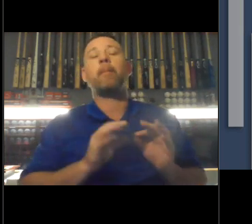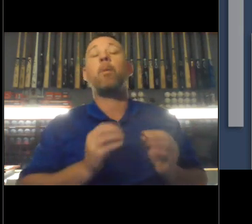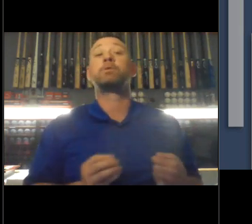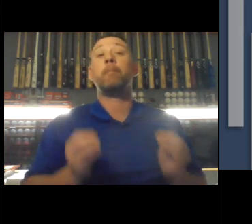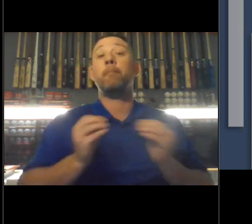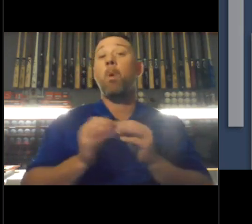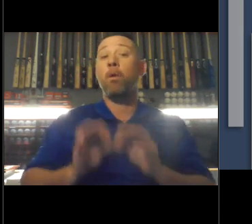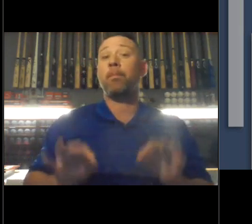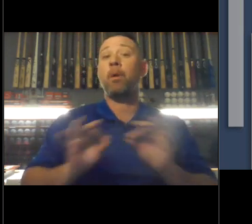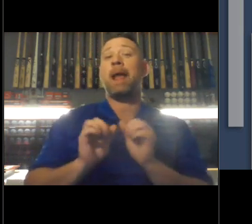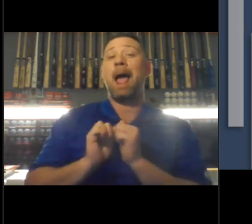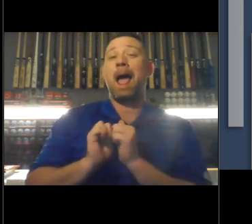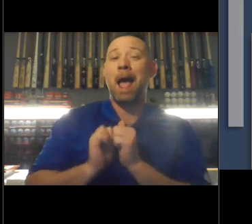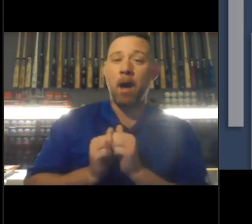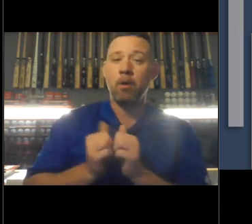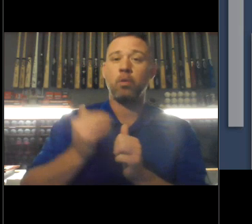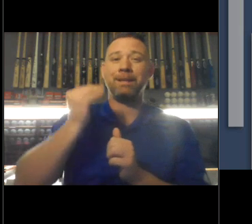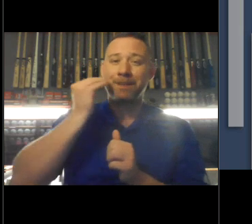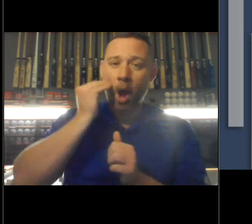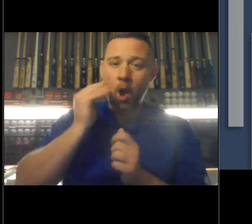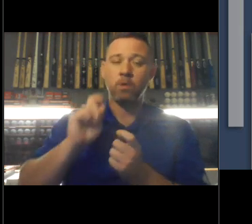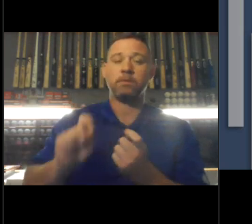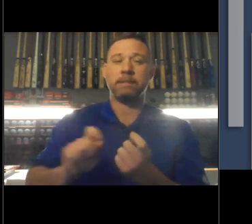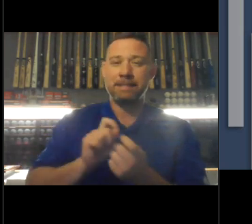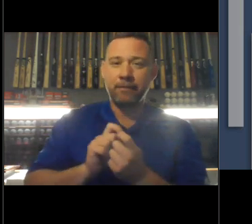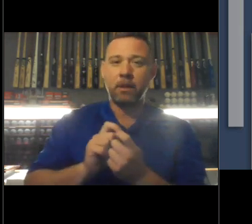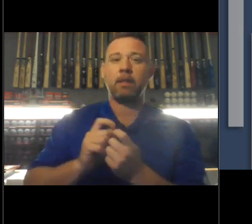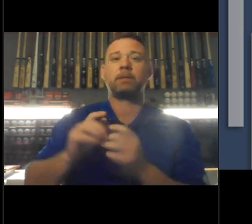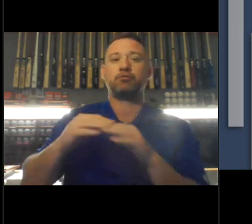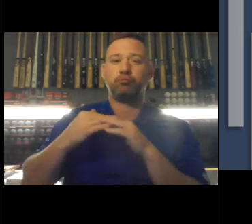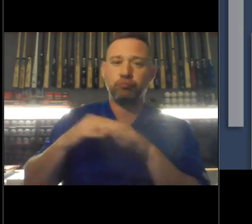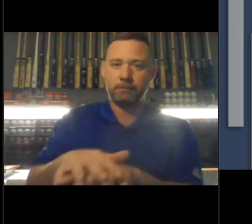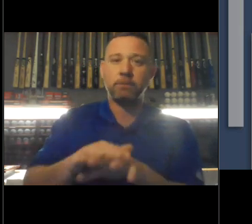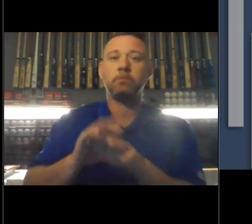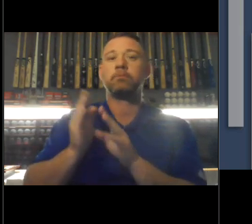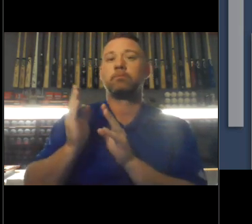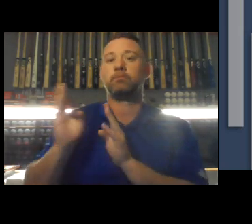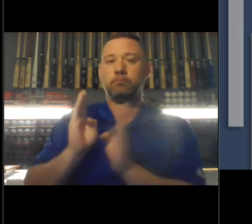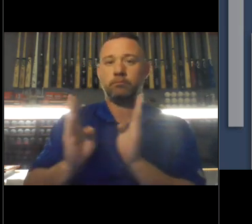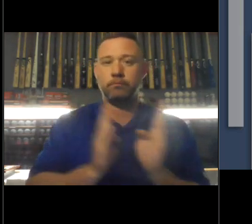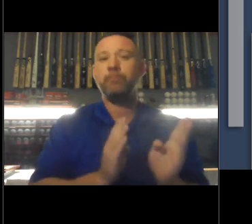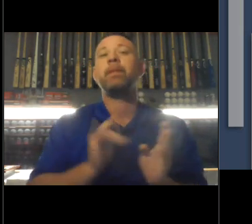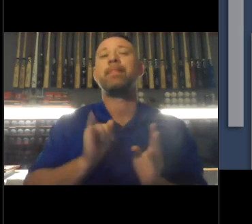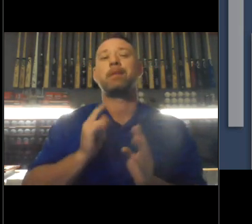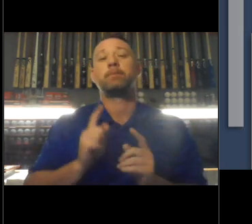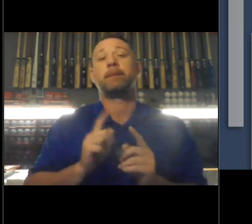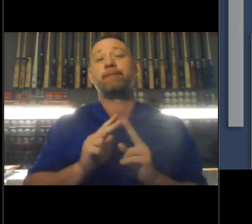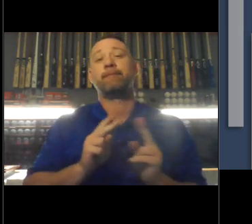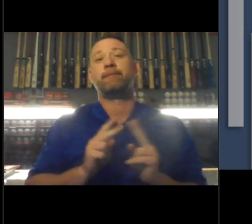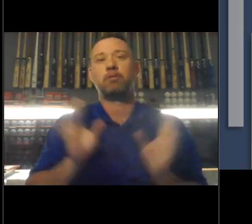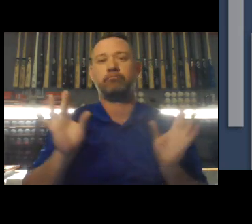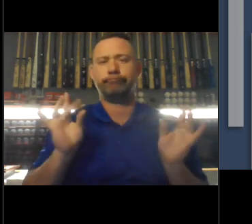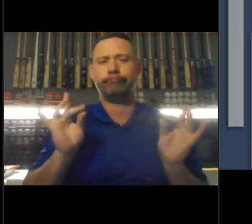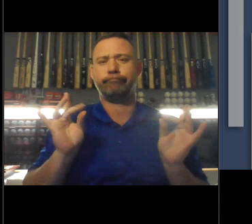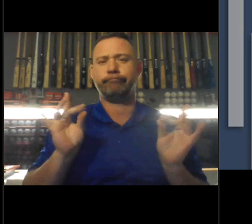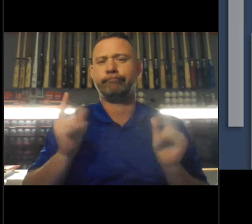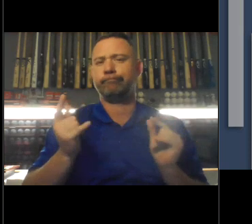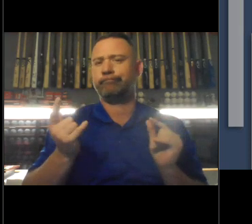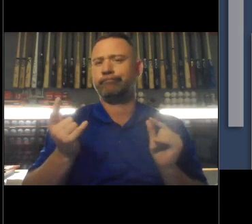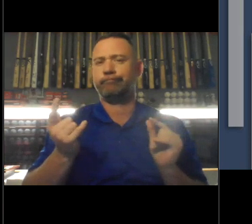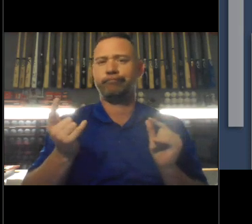that how do we know specifically like complete streets? I know that's been a sticking point for a lot of folks.